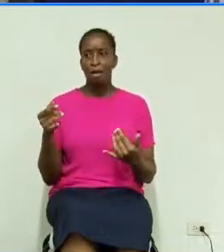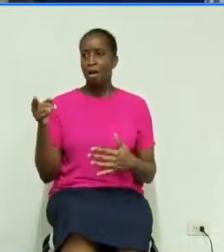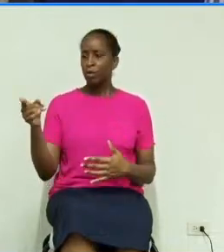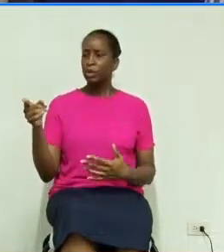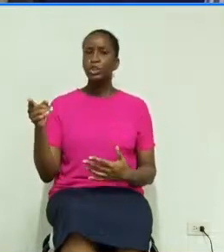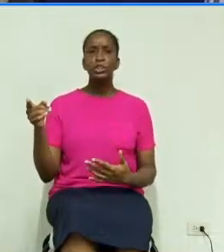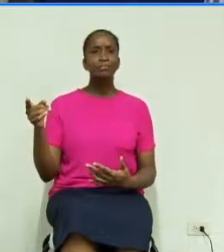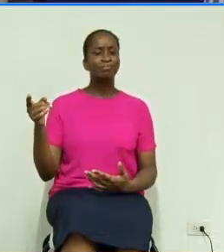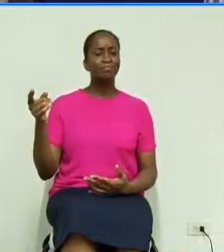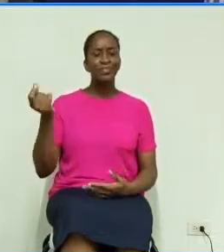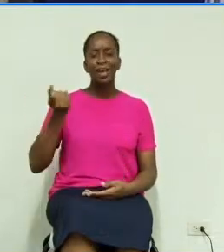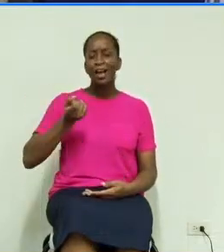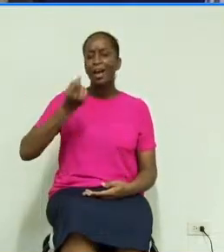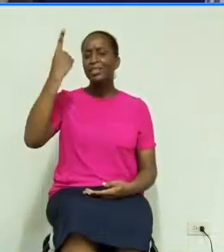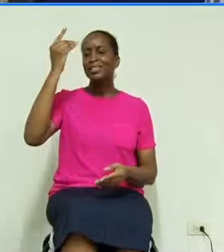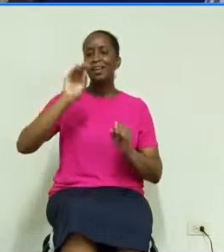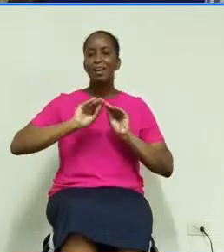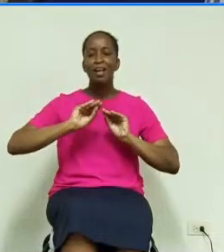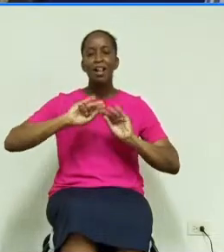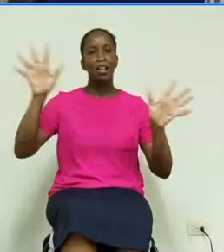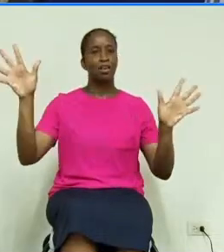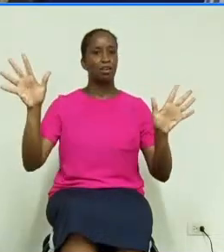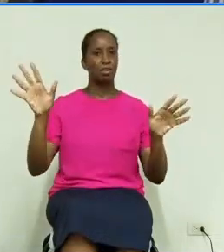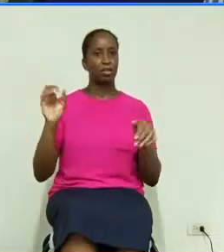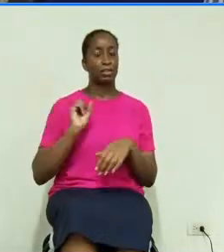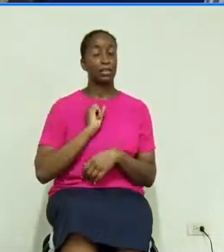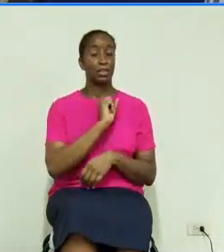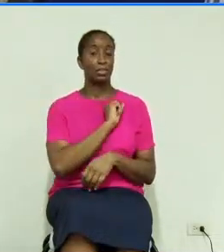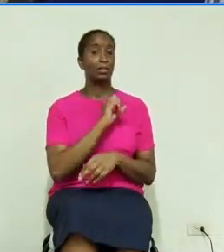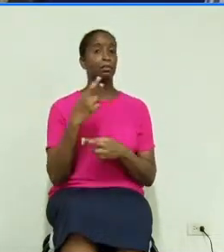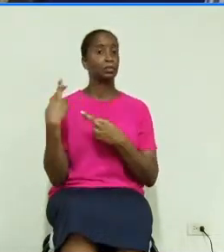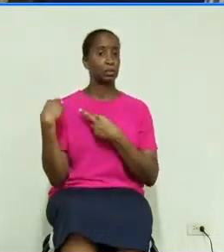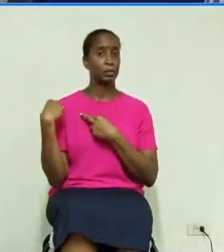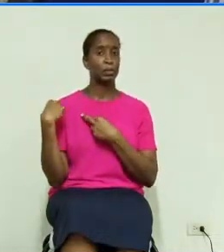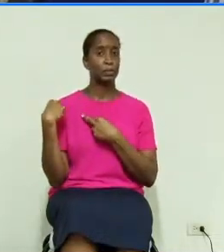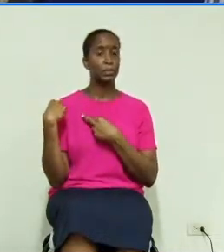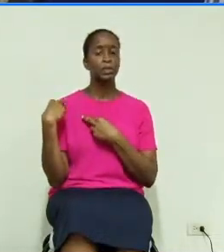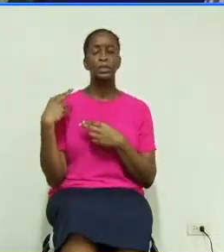share her thoughts. I believe that her contribution would